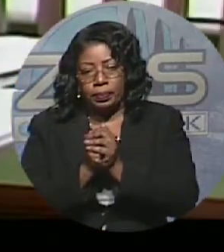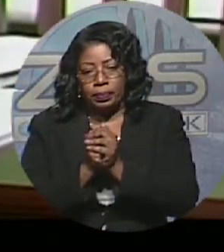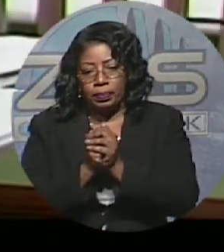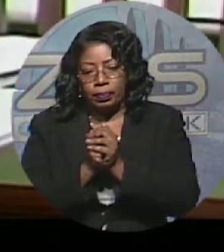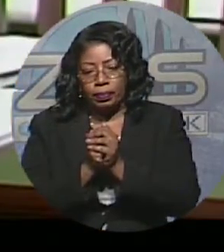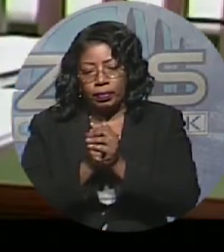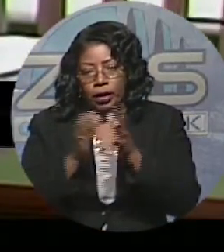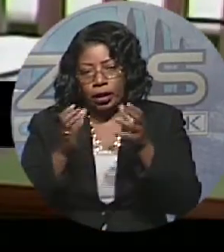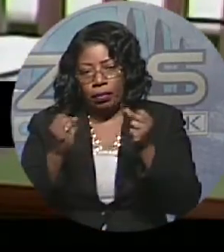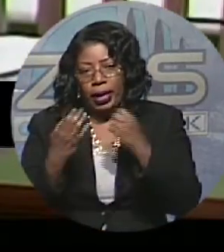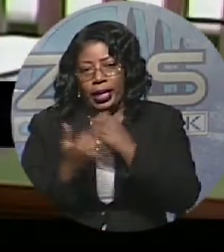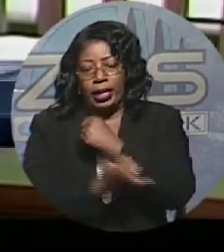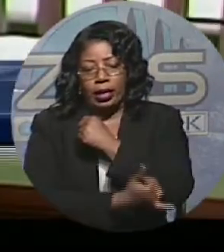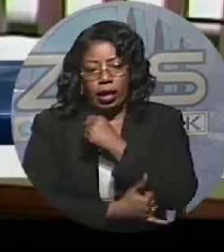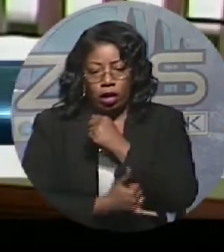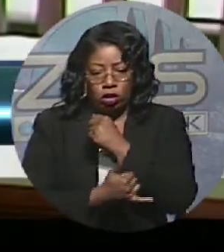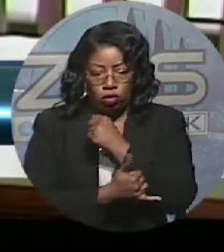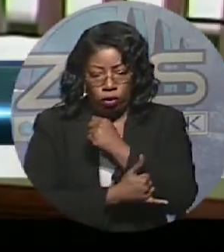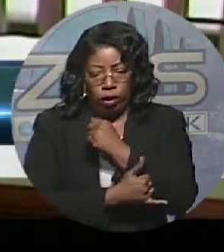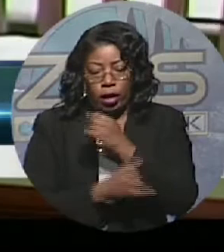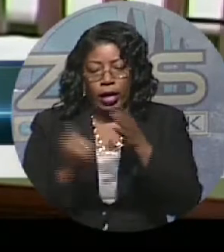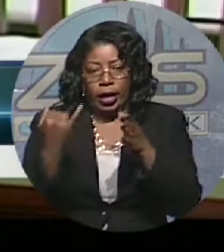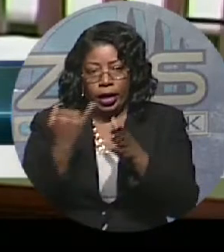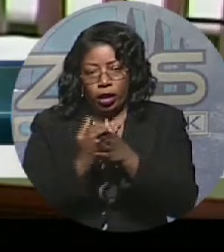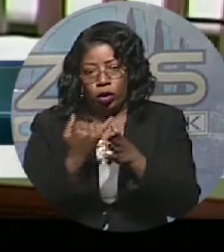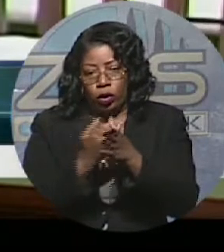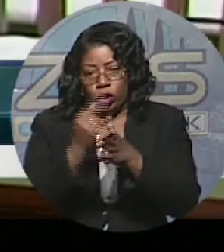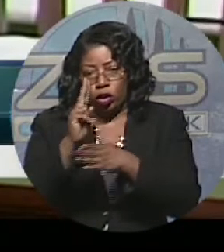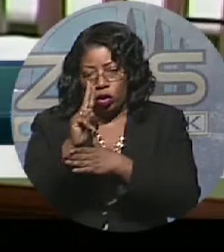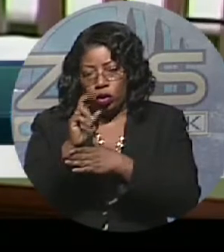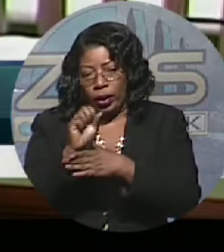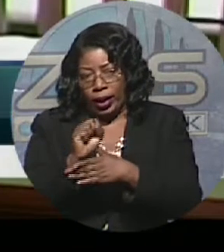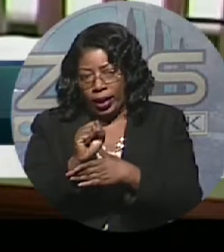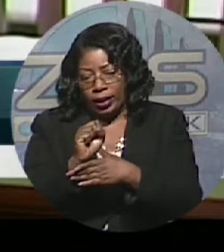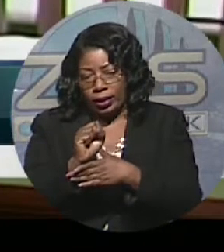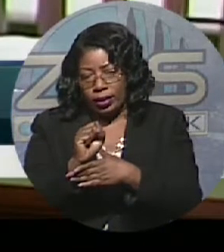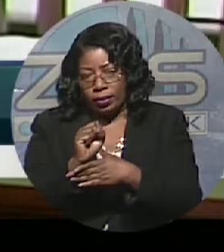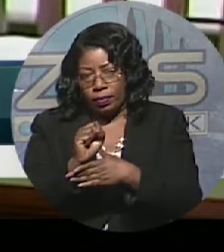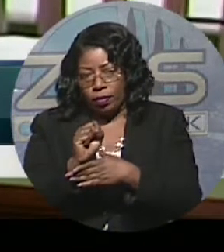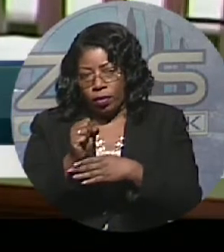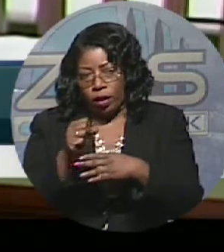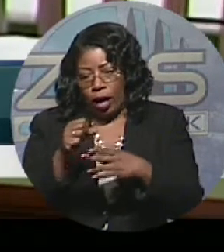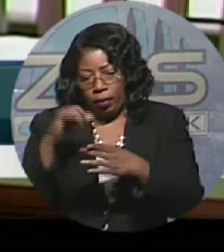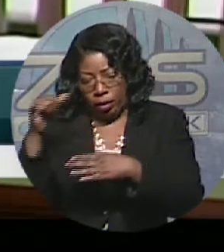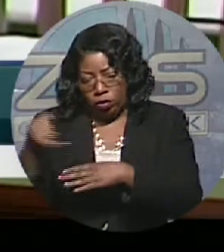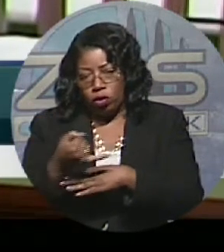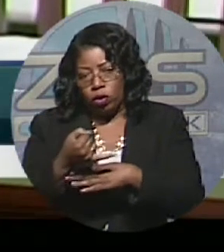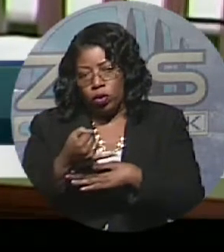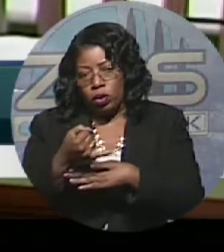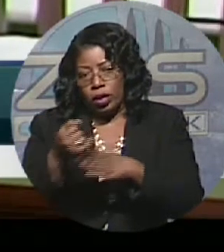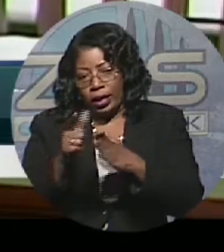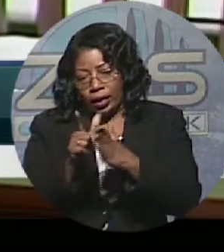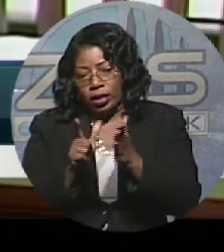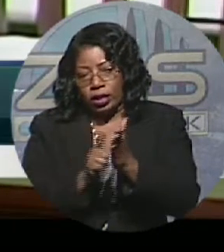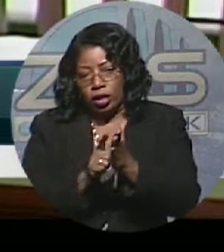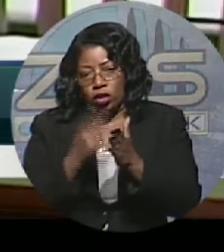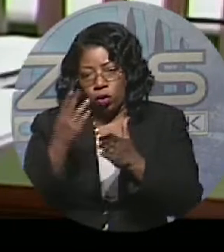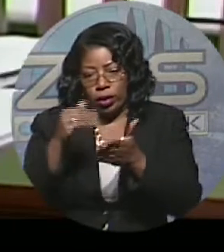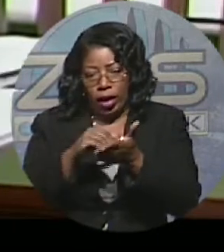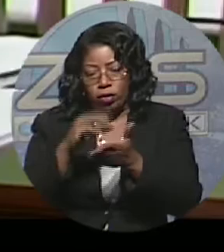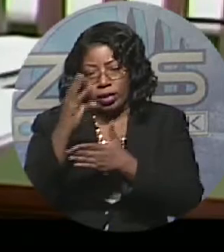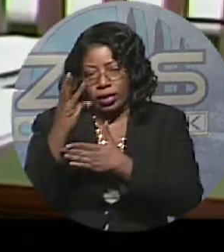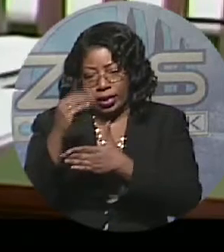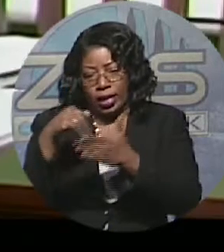Many countries, including the United States, have introduced national legislation since 2006. Within